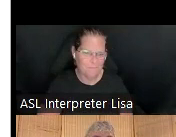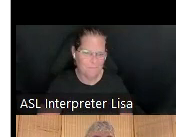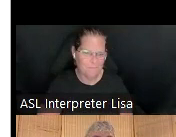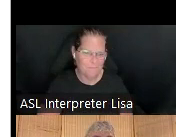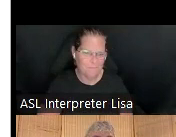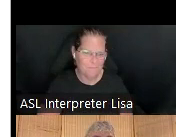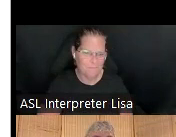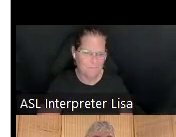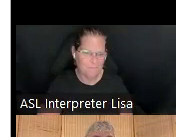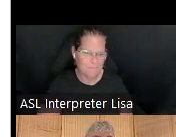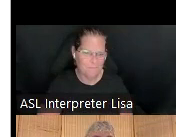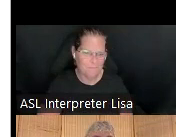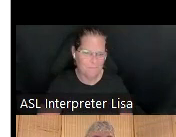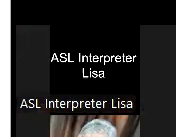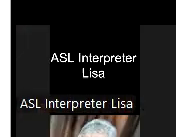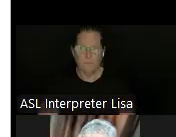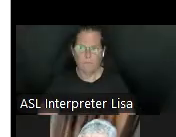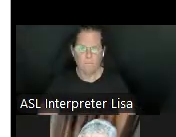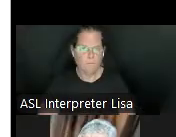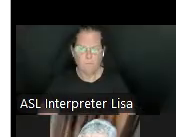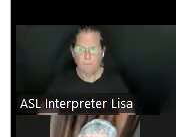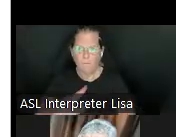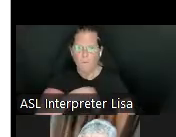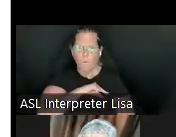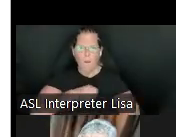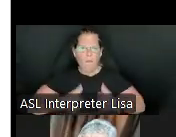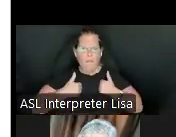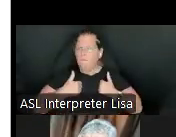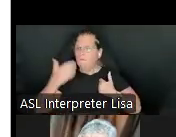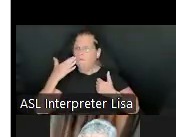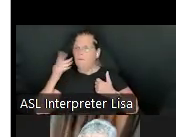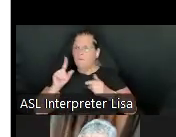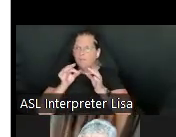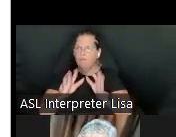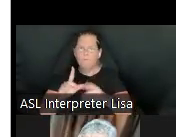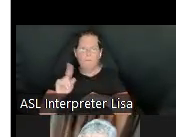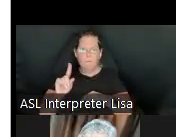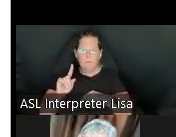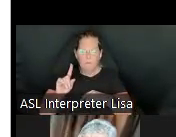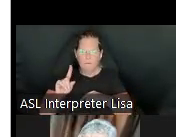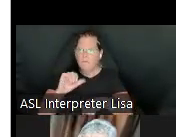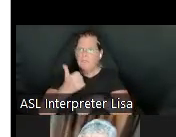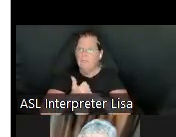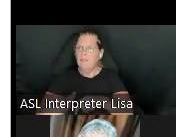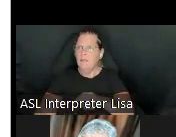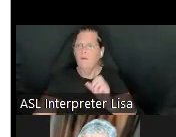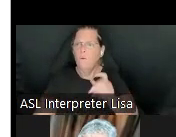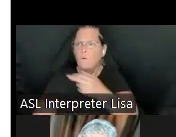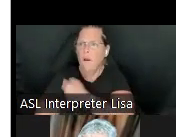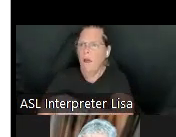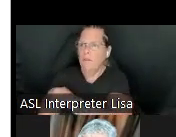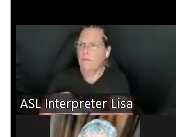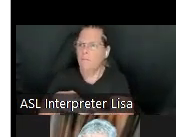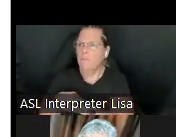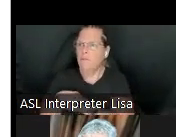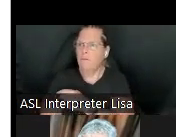with quality of life issues after they come out of a rehab setting or a hospital. And in so many